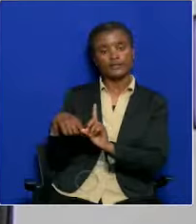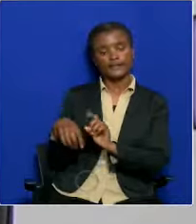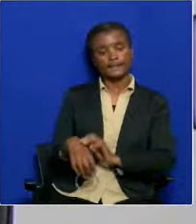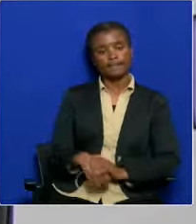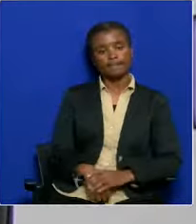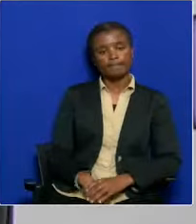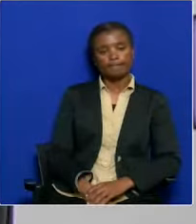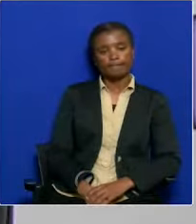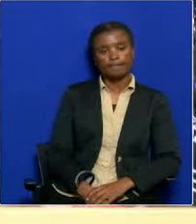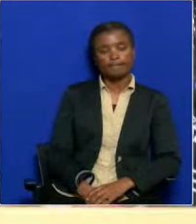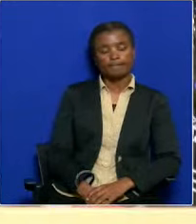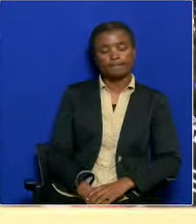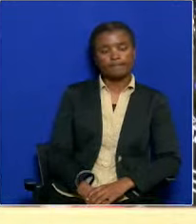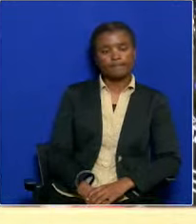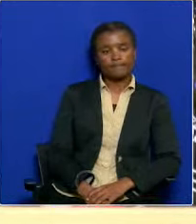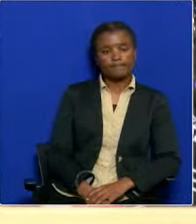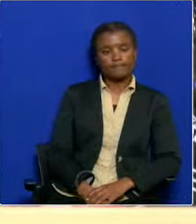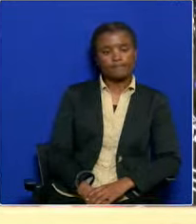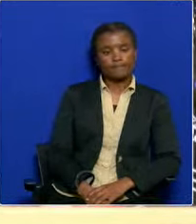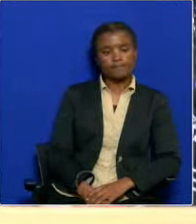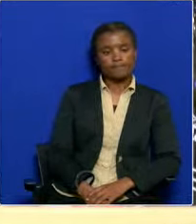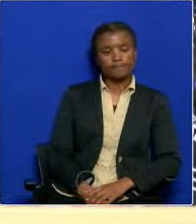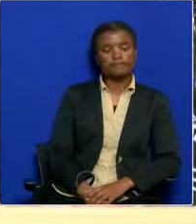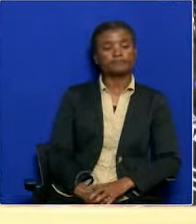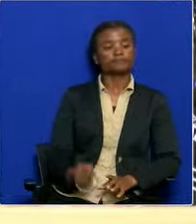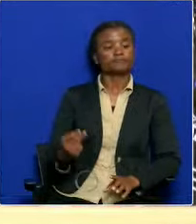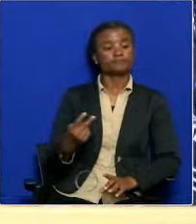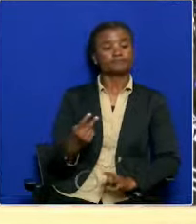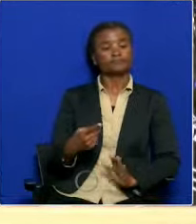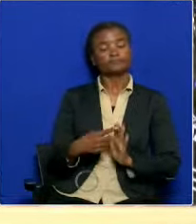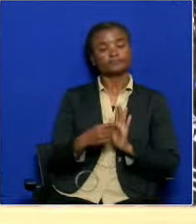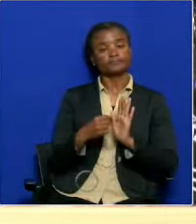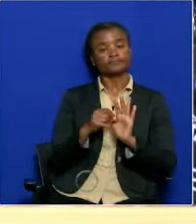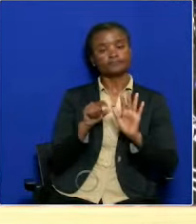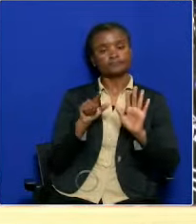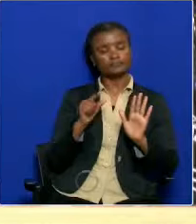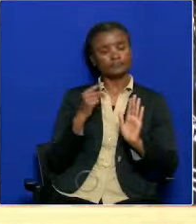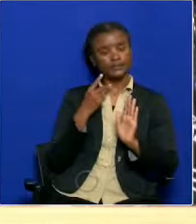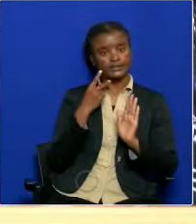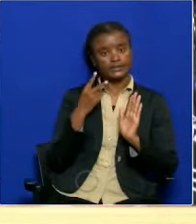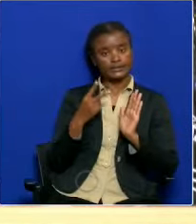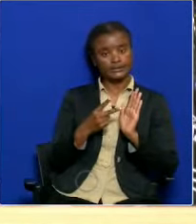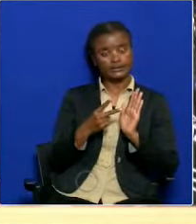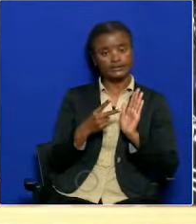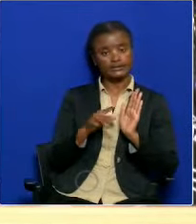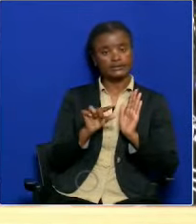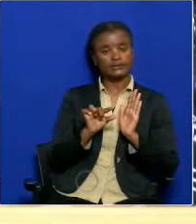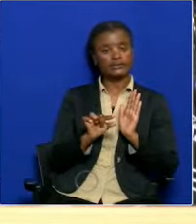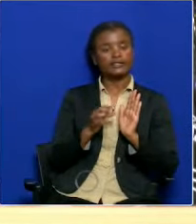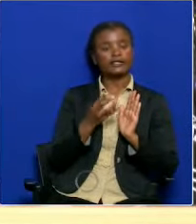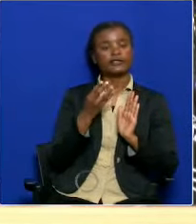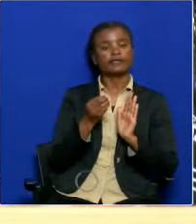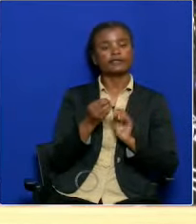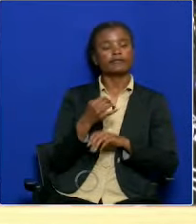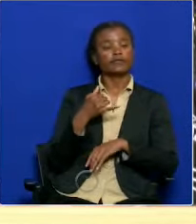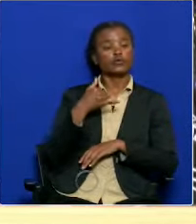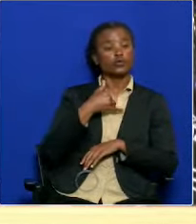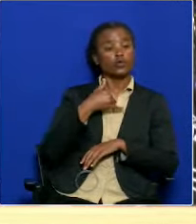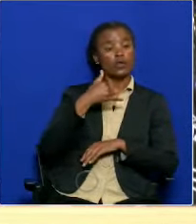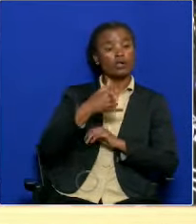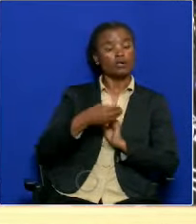And there you'll see on the 7th, there's a call at 11:45 where there was no